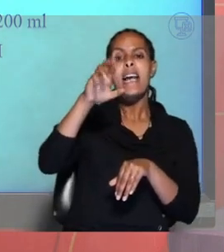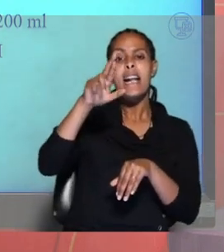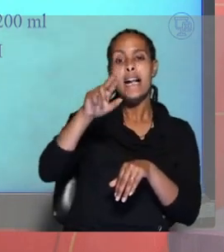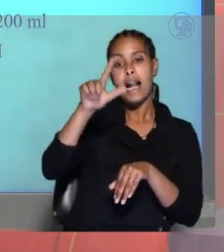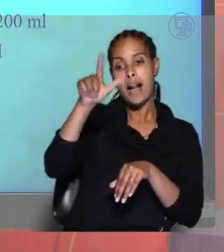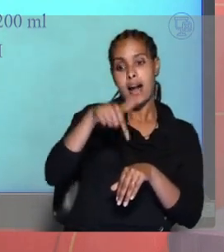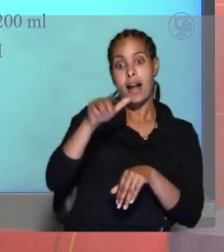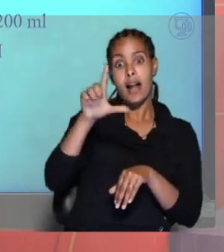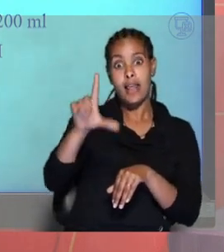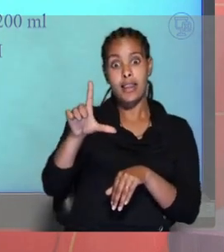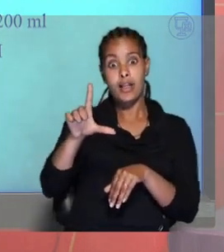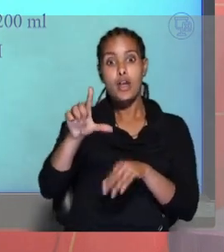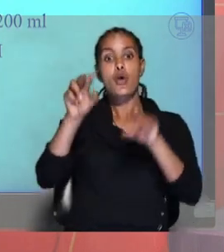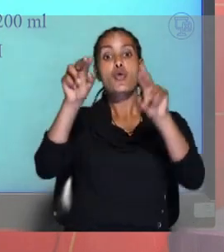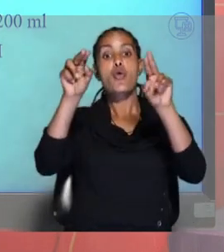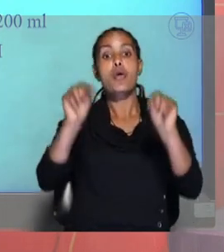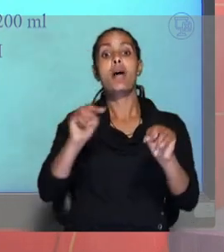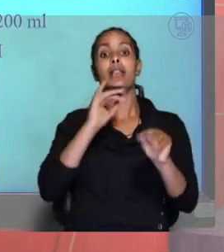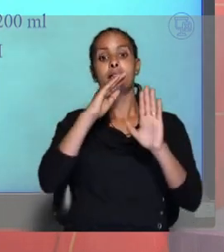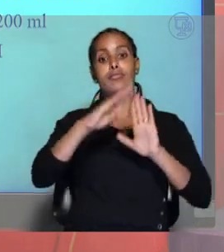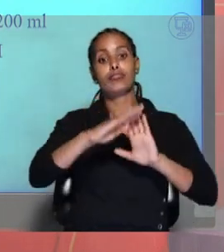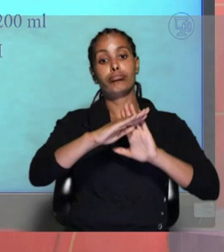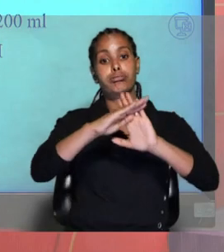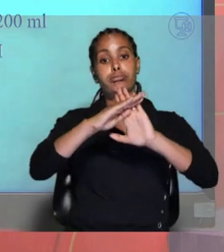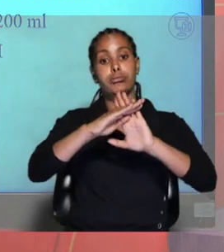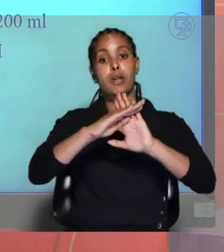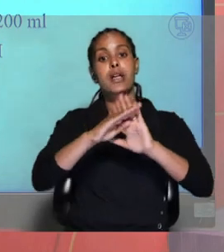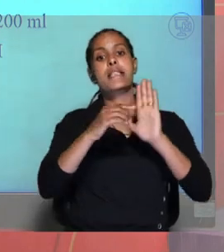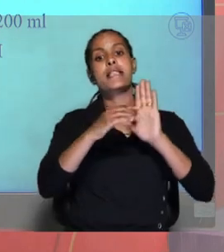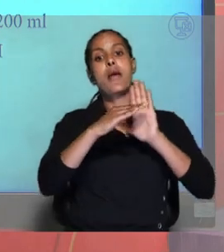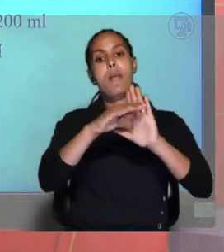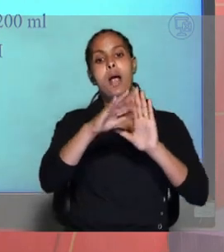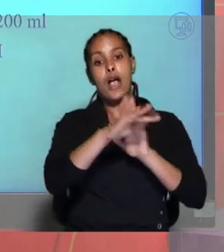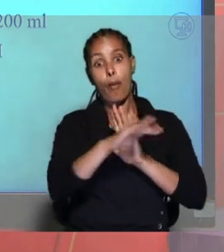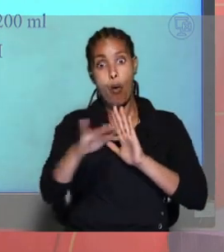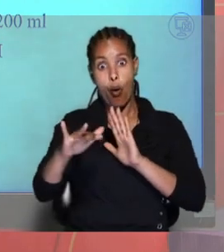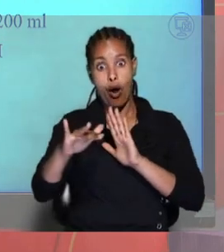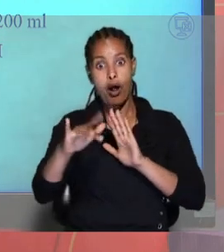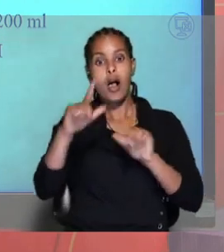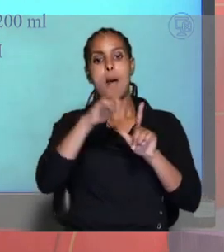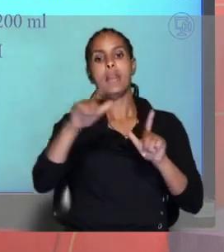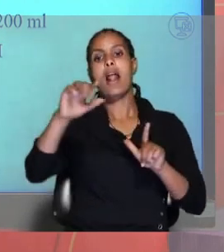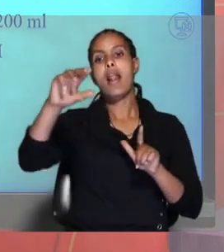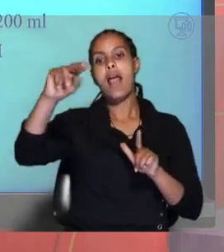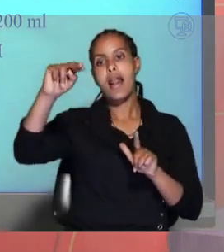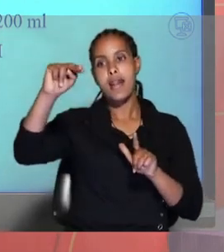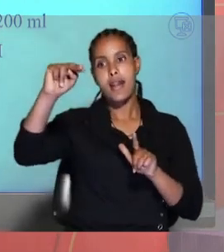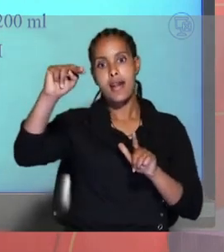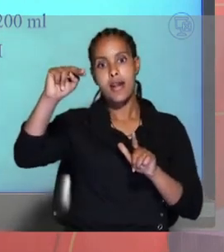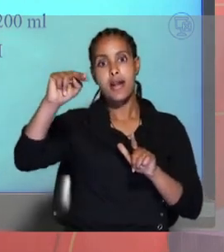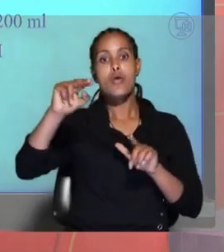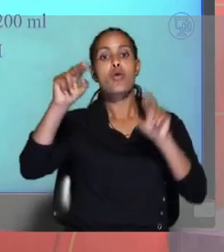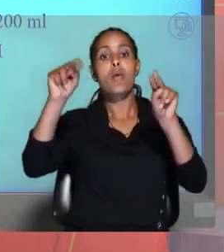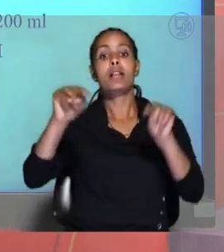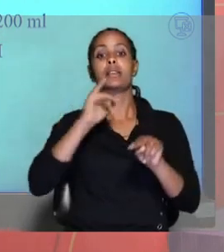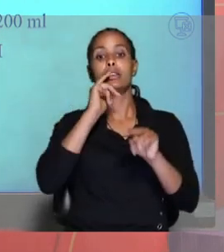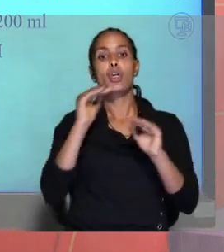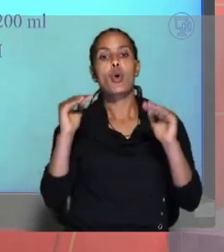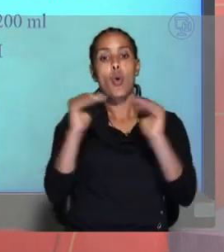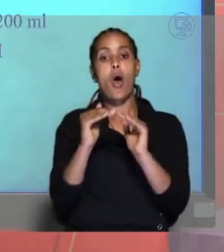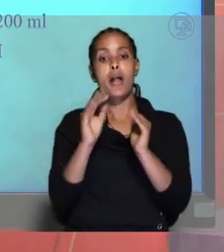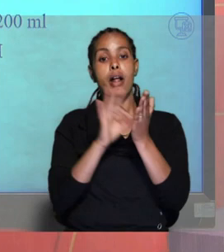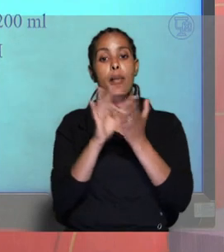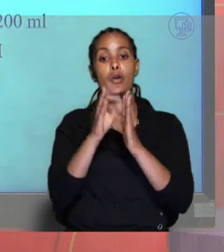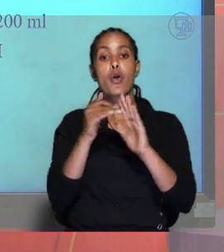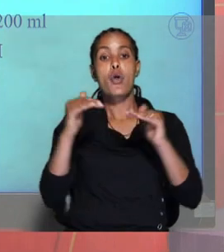solution. Normality denoted by the symbol capital N. Normality equal number